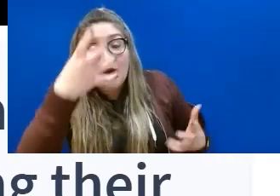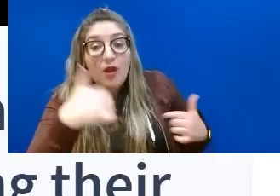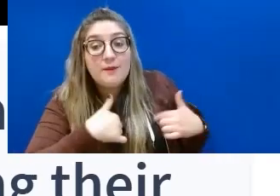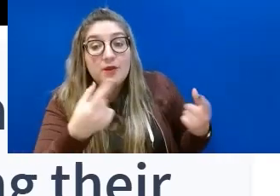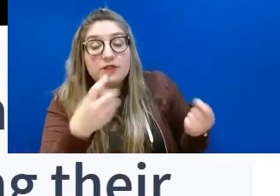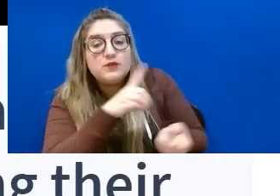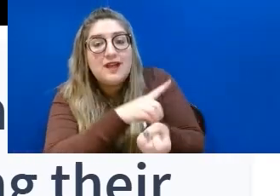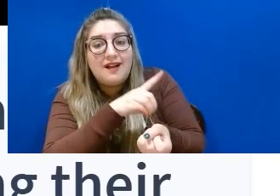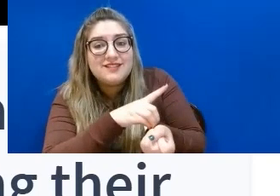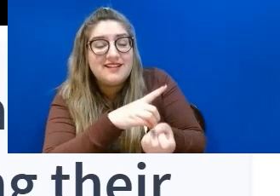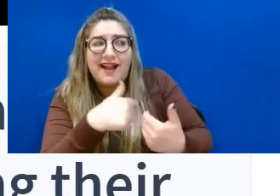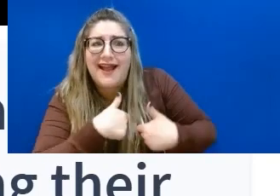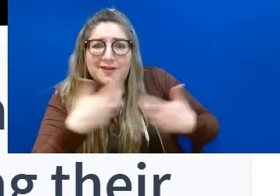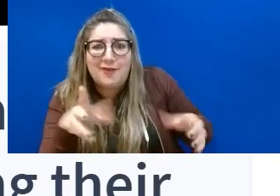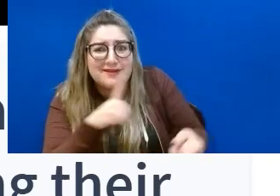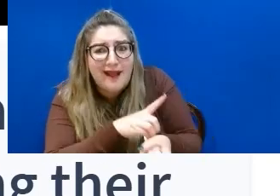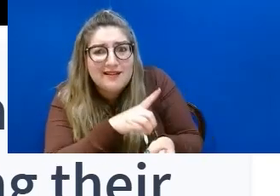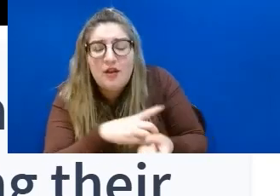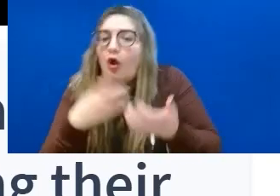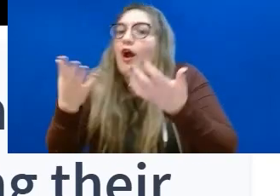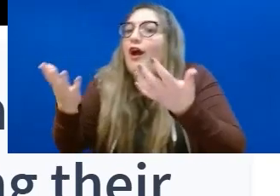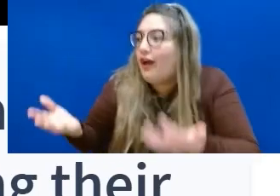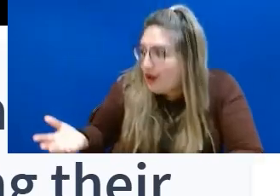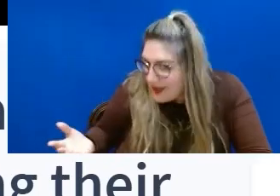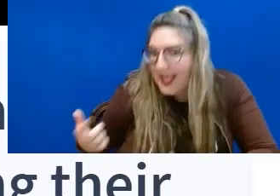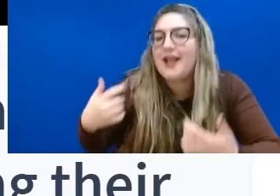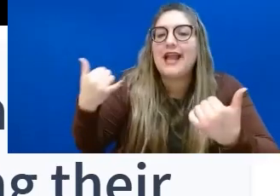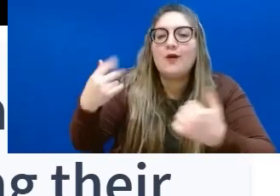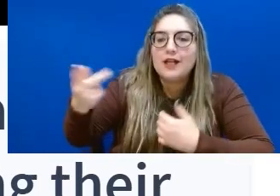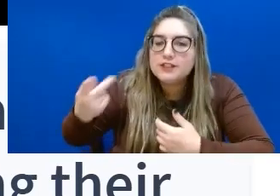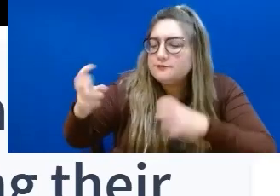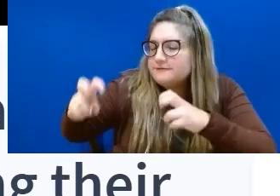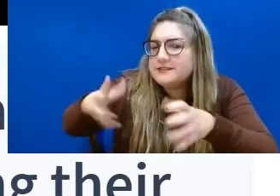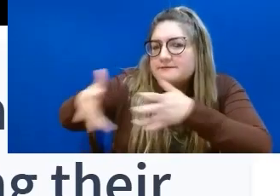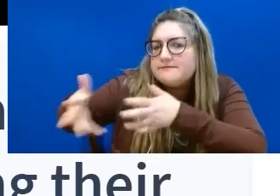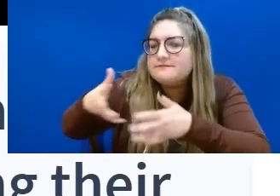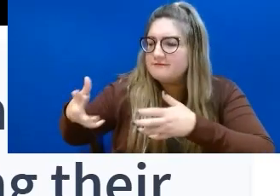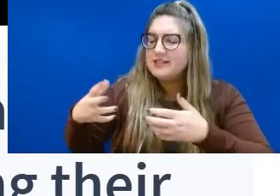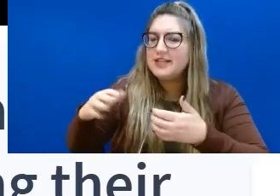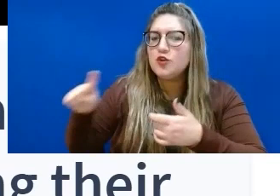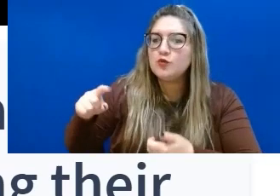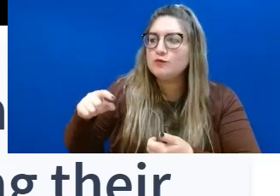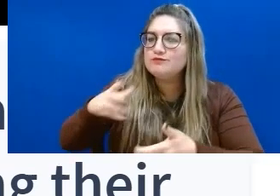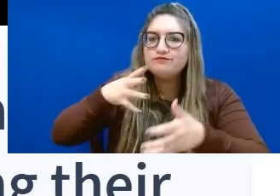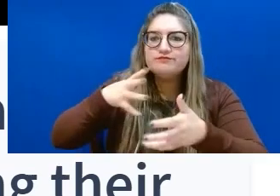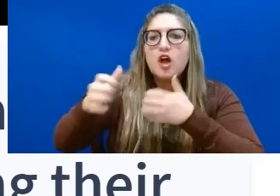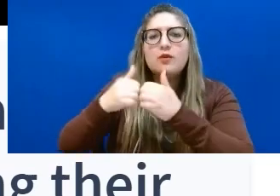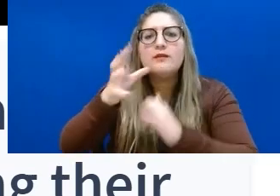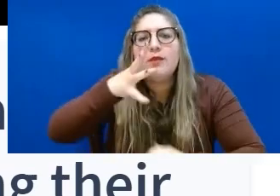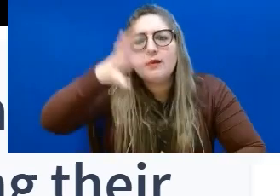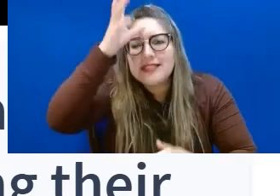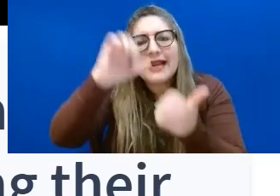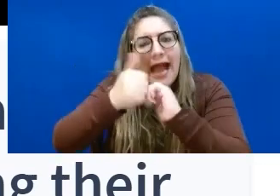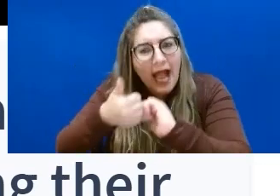navigate. How do we have this conversation with your parents? Like, I'm not going to be there with you, but let's navigate what that looks like, because there's going to be some disappointment, but at the end of the day, you deserve to be